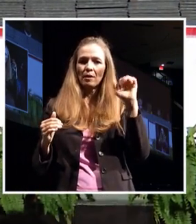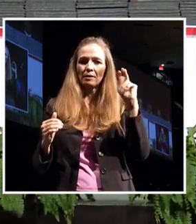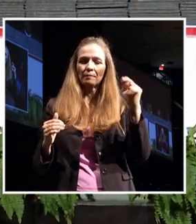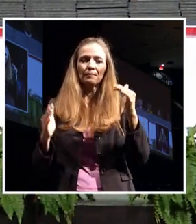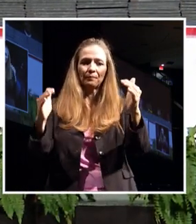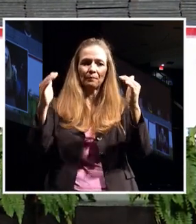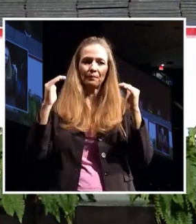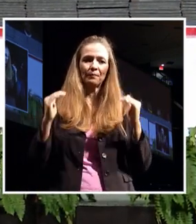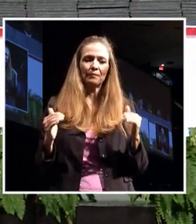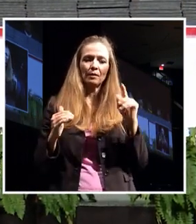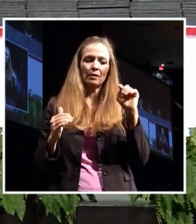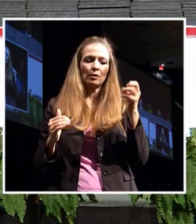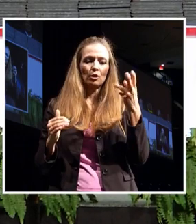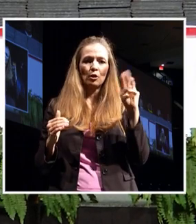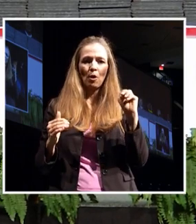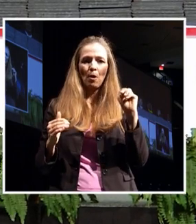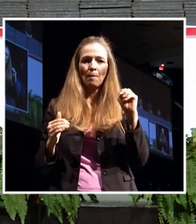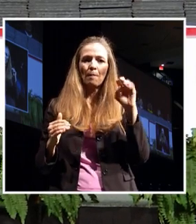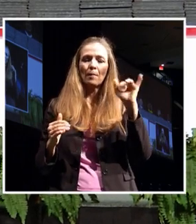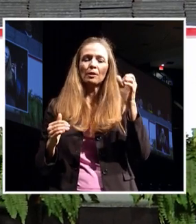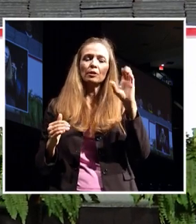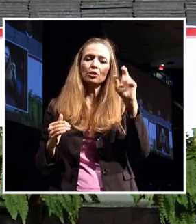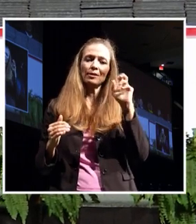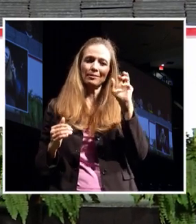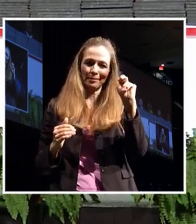School Board Trustee, Tom Jackson.